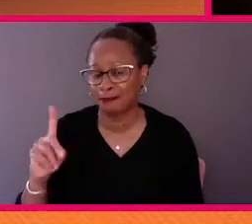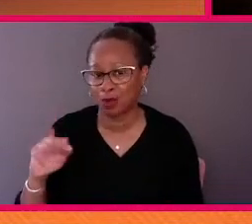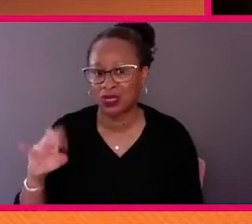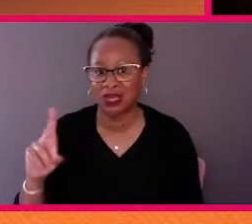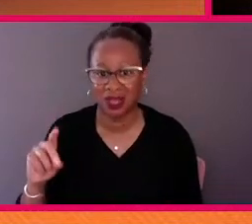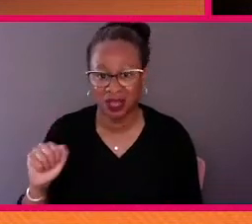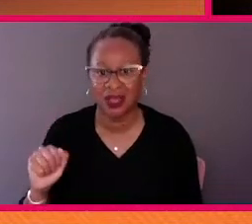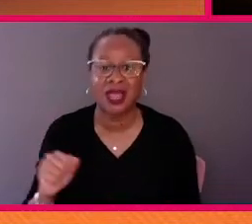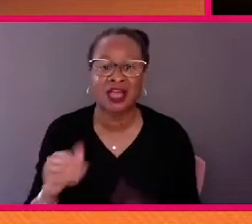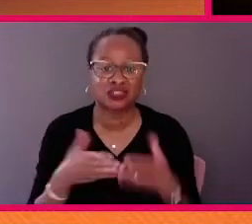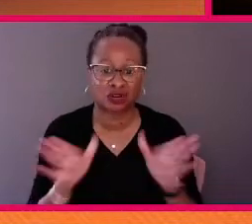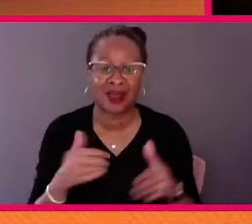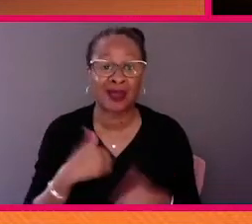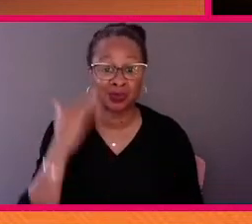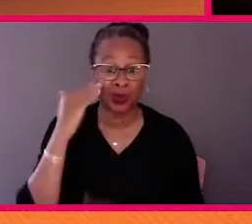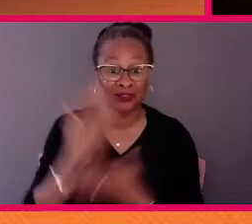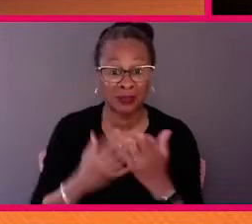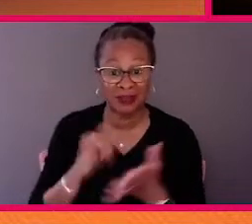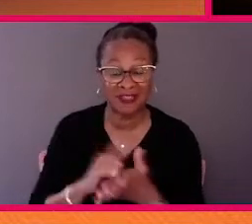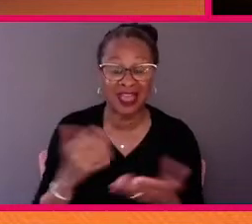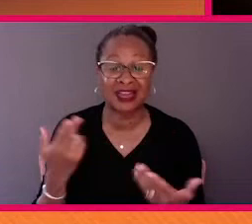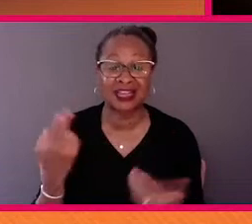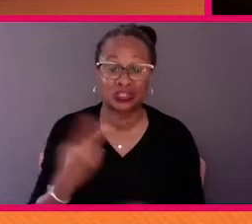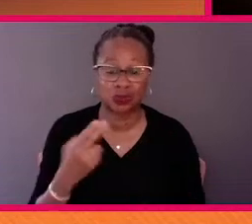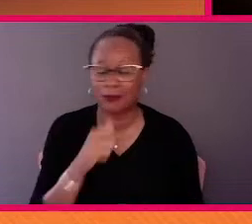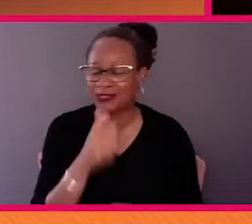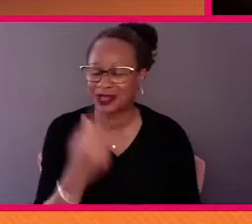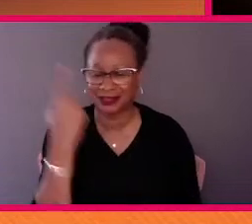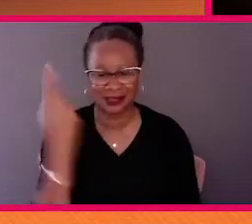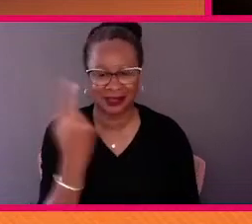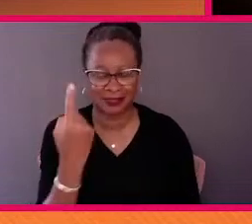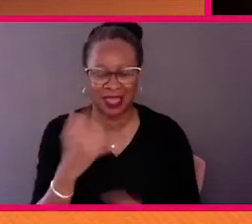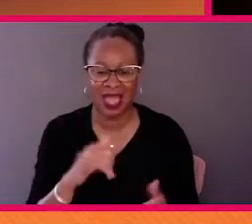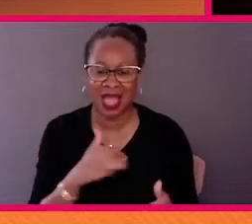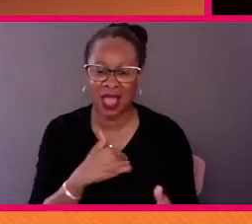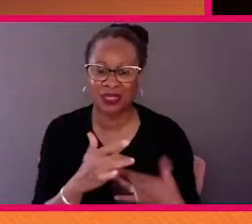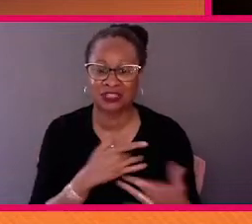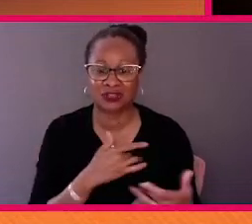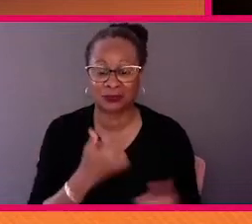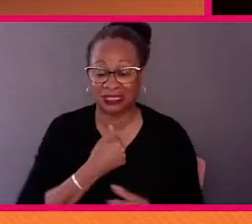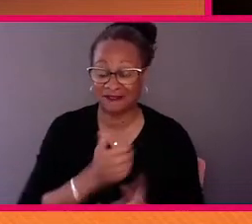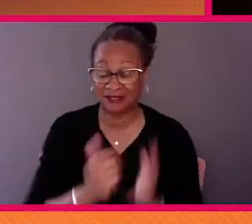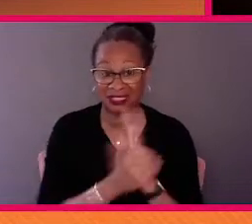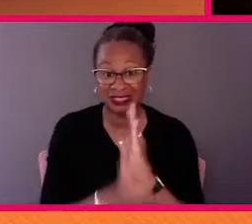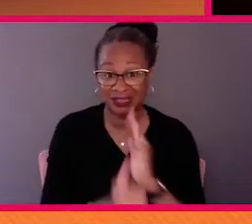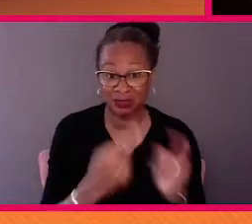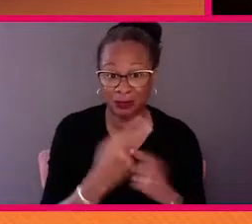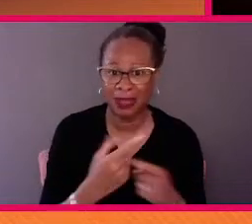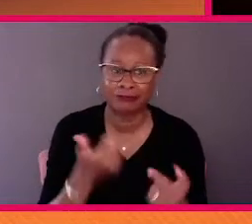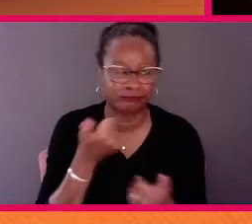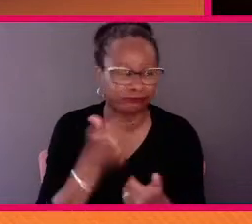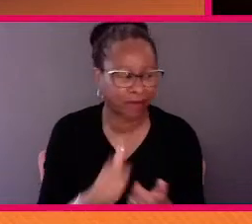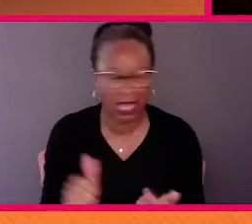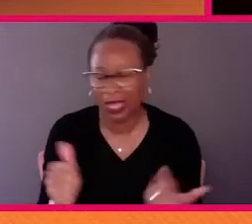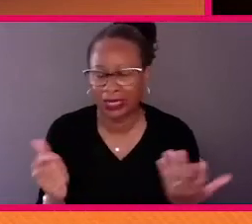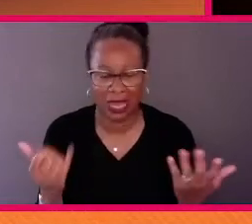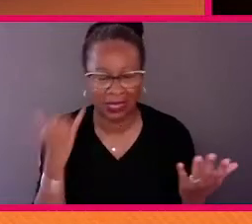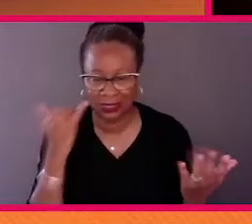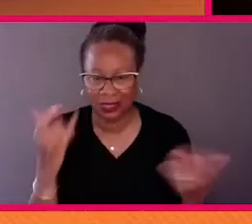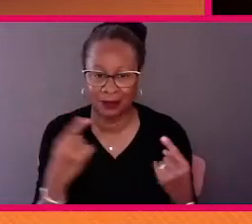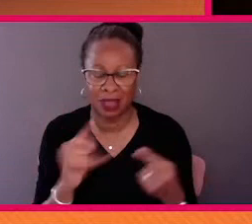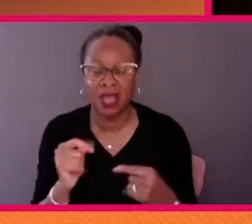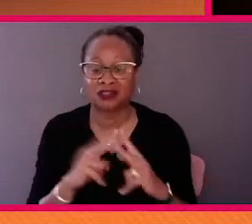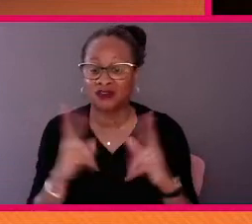that history, but it wasn't something that I was consider myself an expert on and by any stretch. So it was important for me